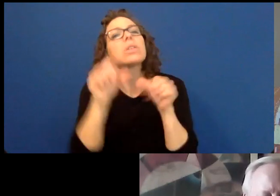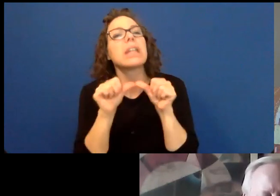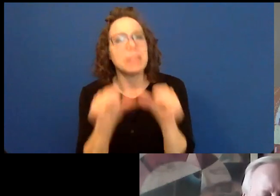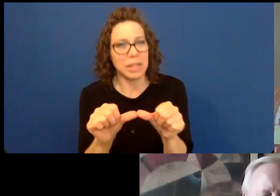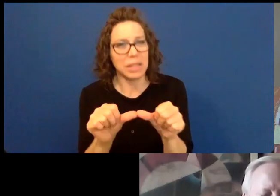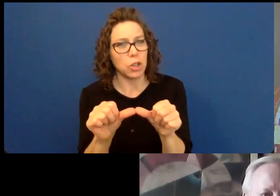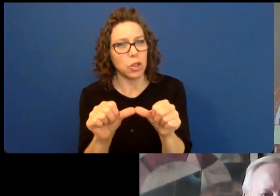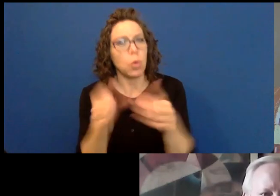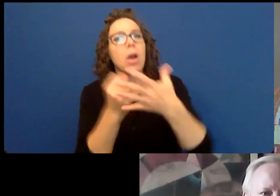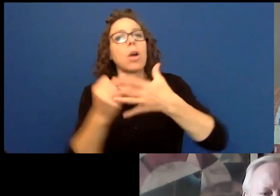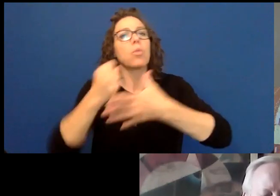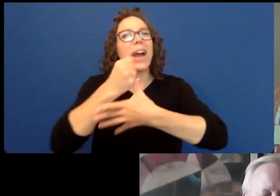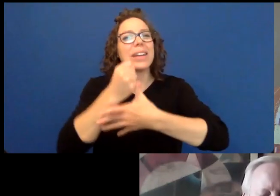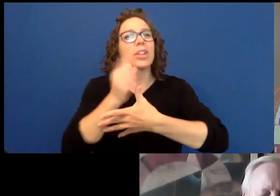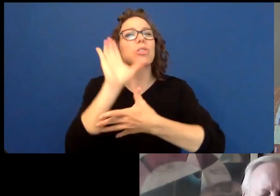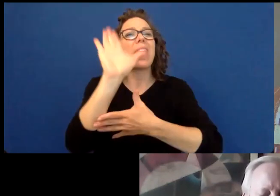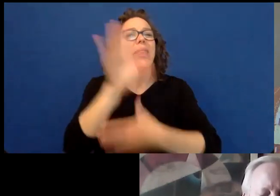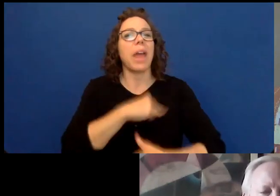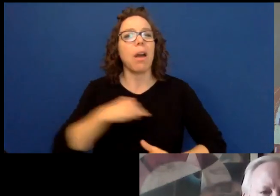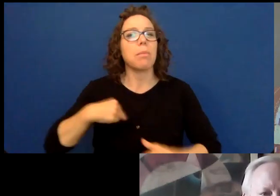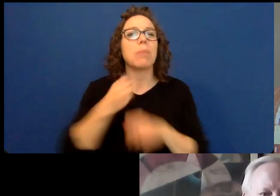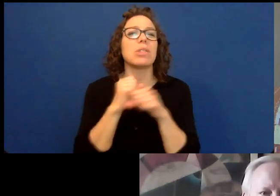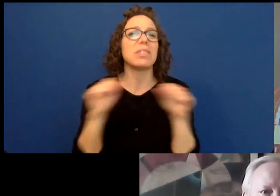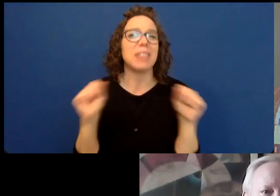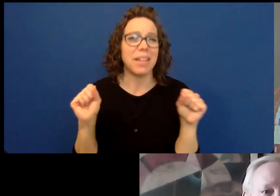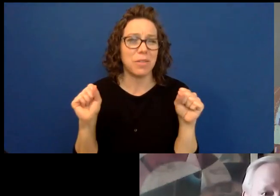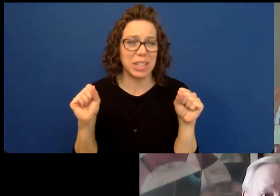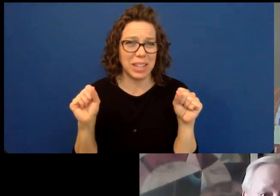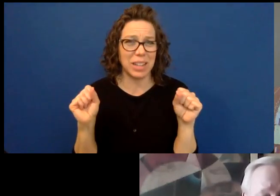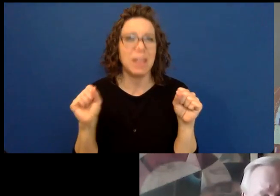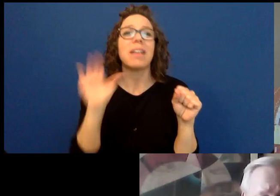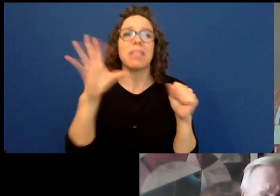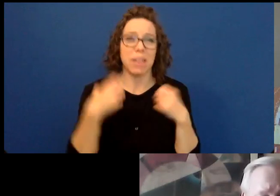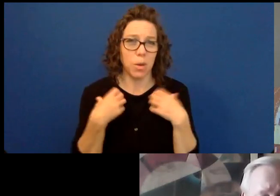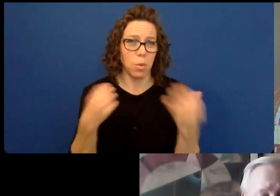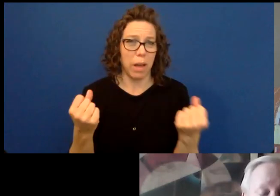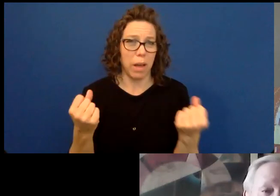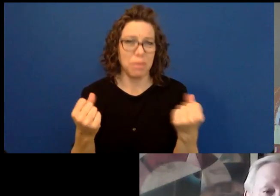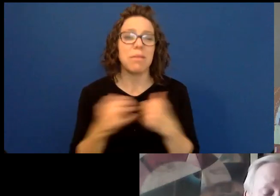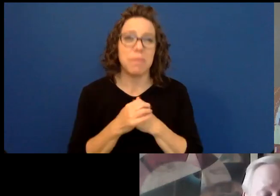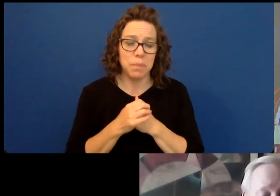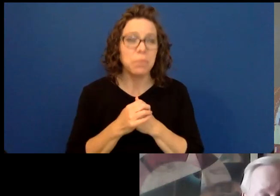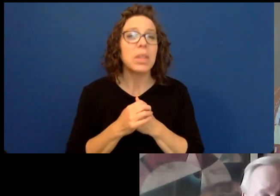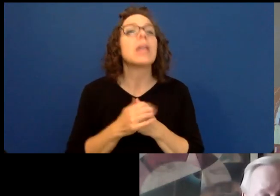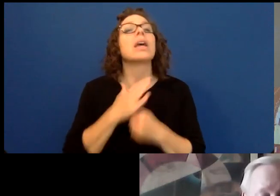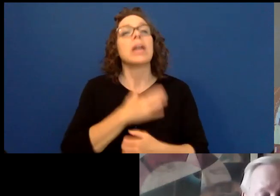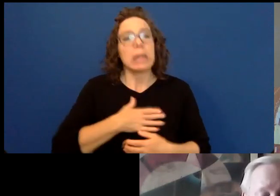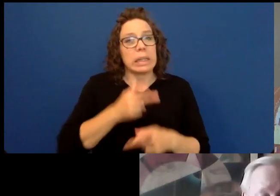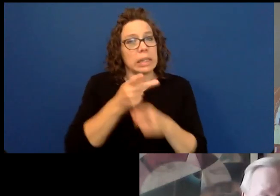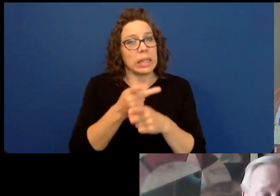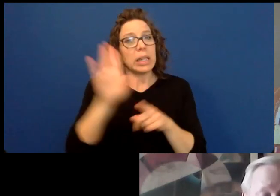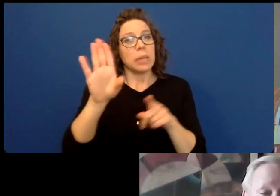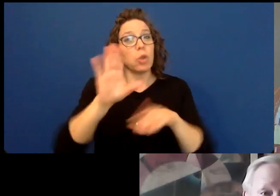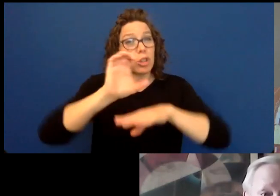to prioritize the safety and well-being of the members of their congregations by keeping their doors,